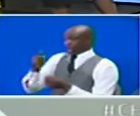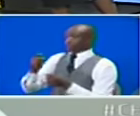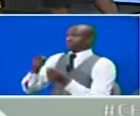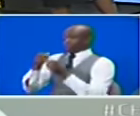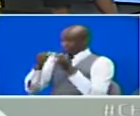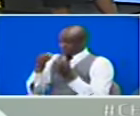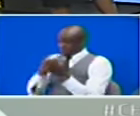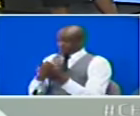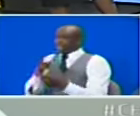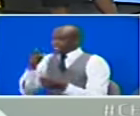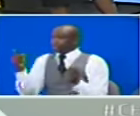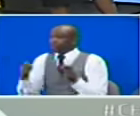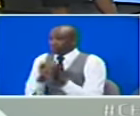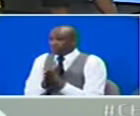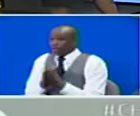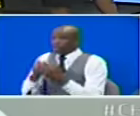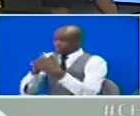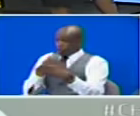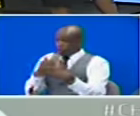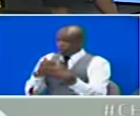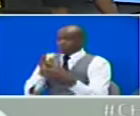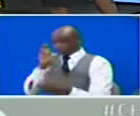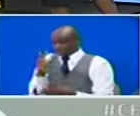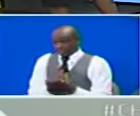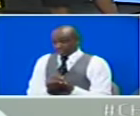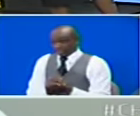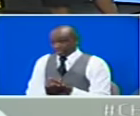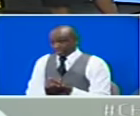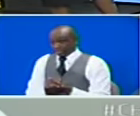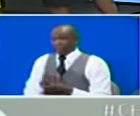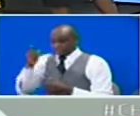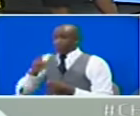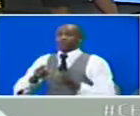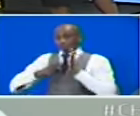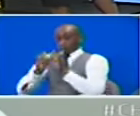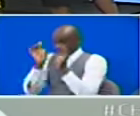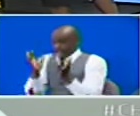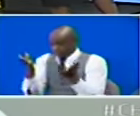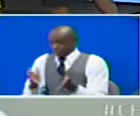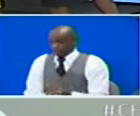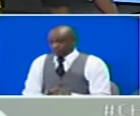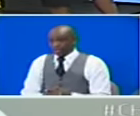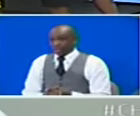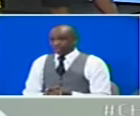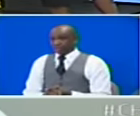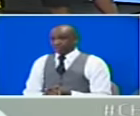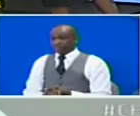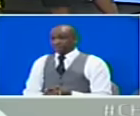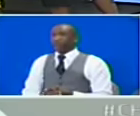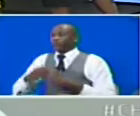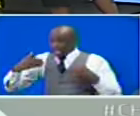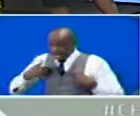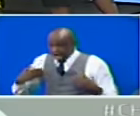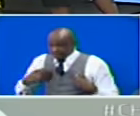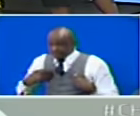At the end of the financial year. Yeah. The shortfall before. You see, let me break it down this way. Think of it like we have